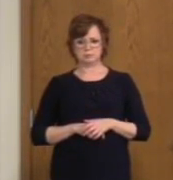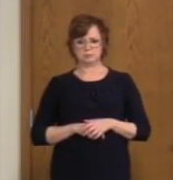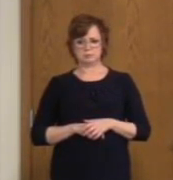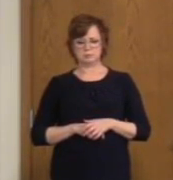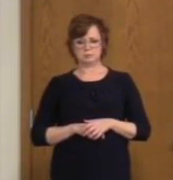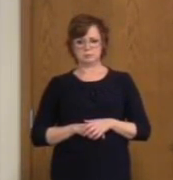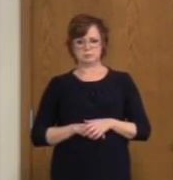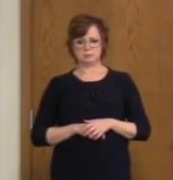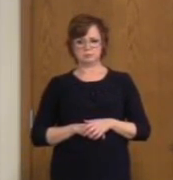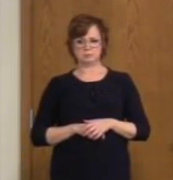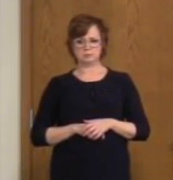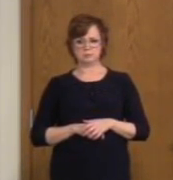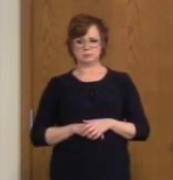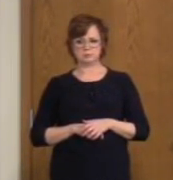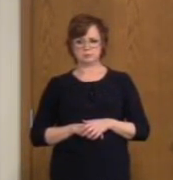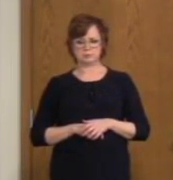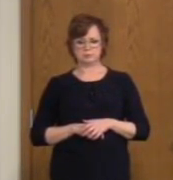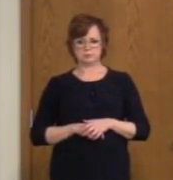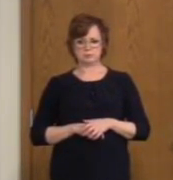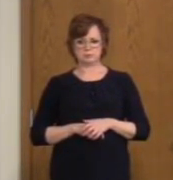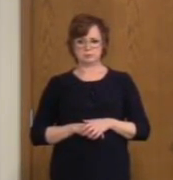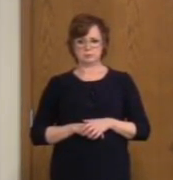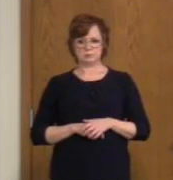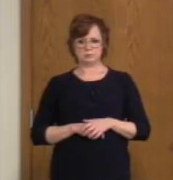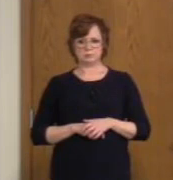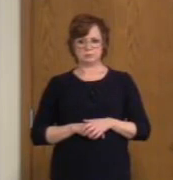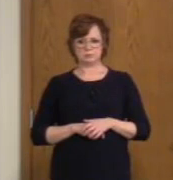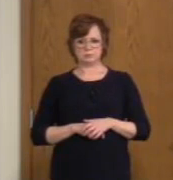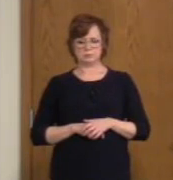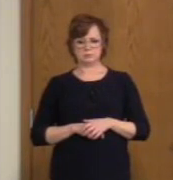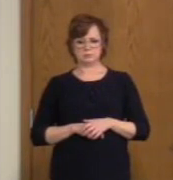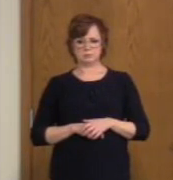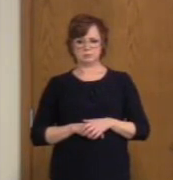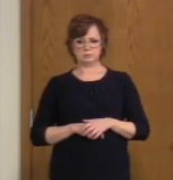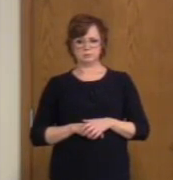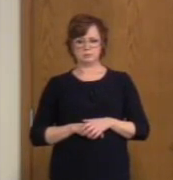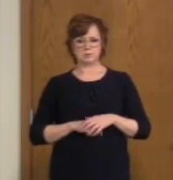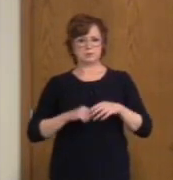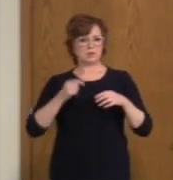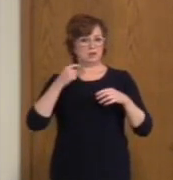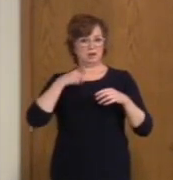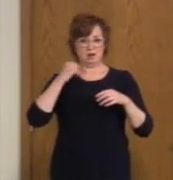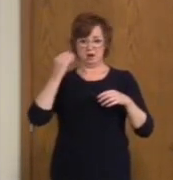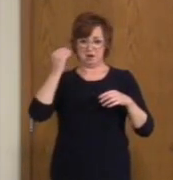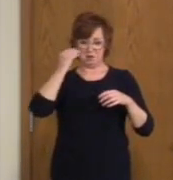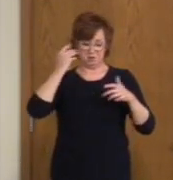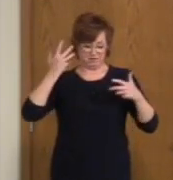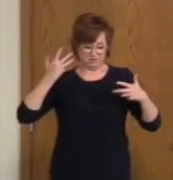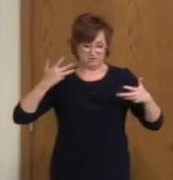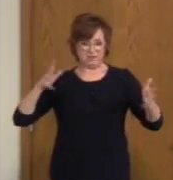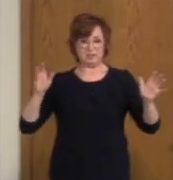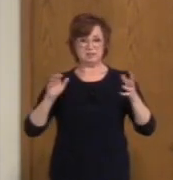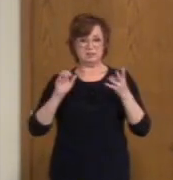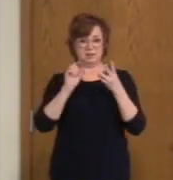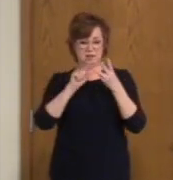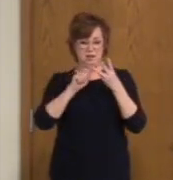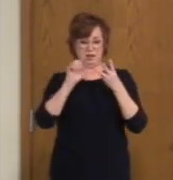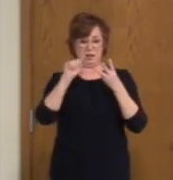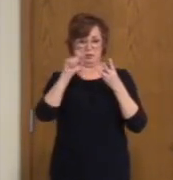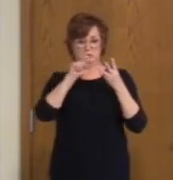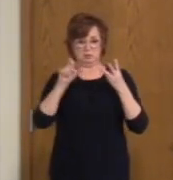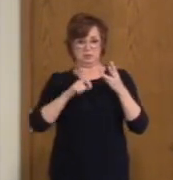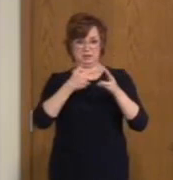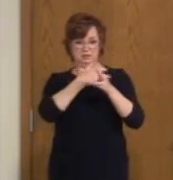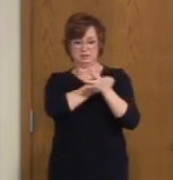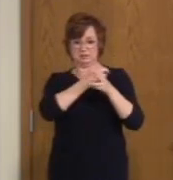like other vaccines, AstraZeneca, along with mRNA vaccines, are right now saving lives in those who have been vaccinated in Regina.